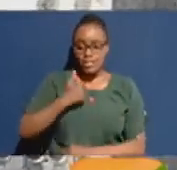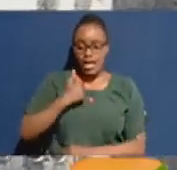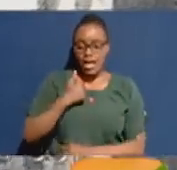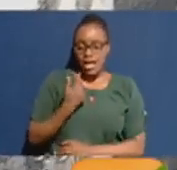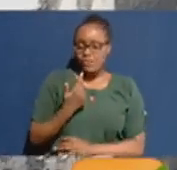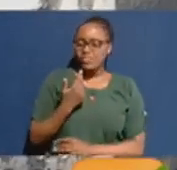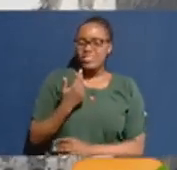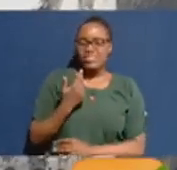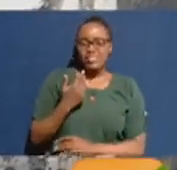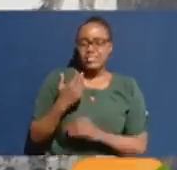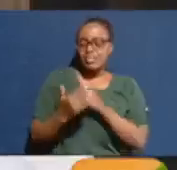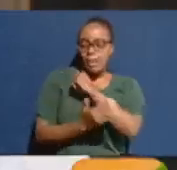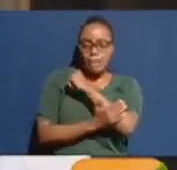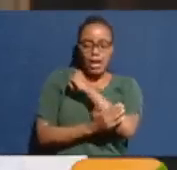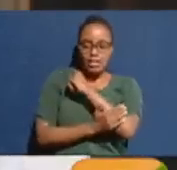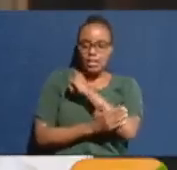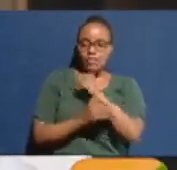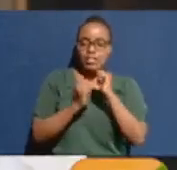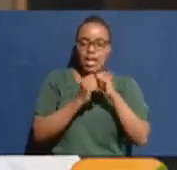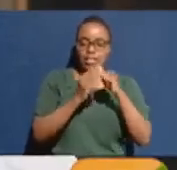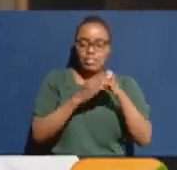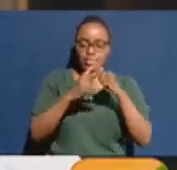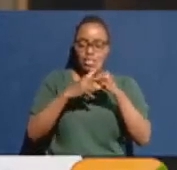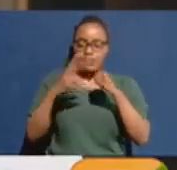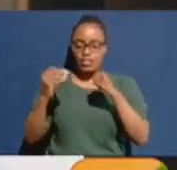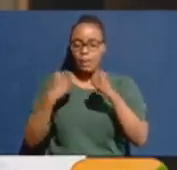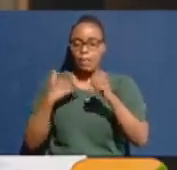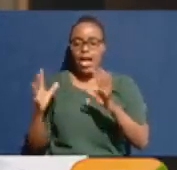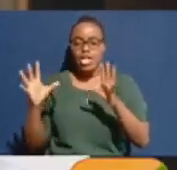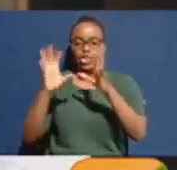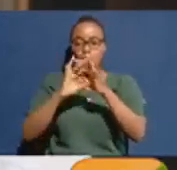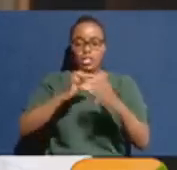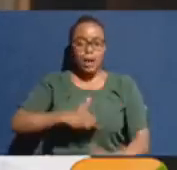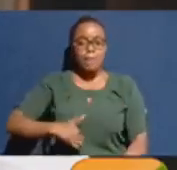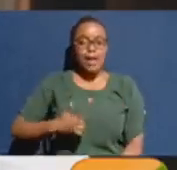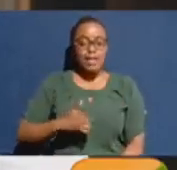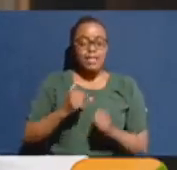its former self. 1970 ndio niliingia Malindi.